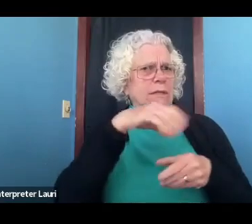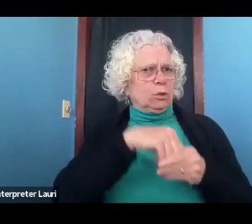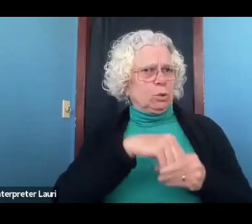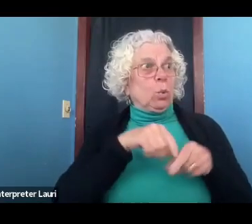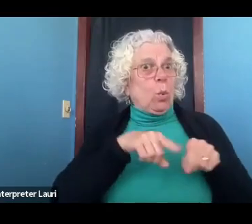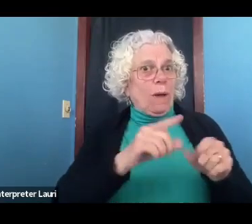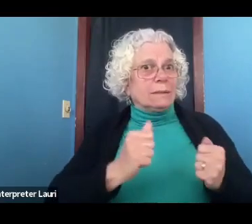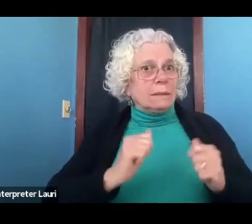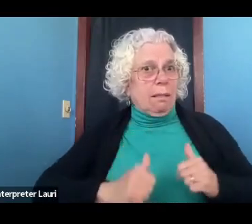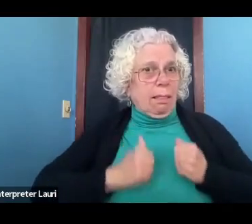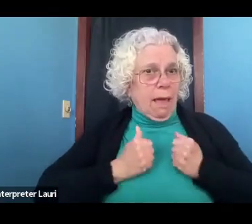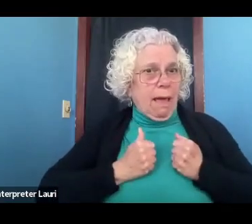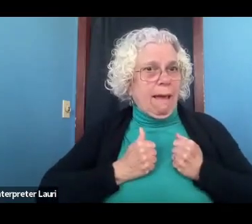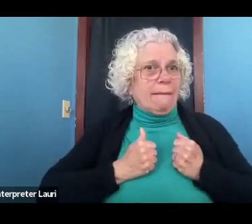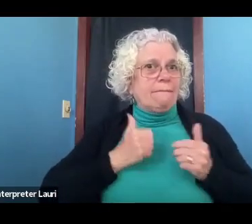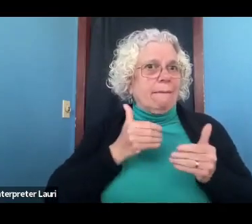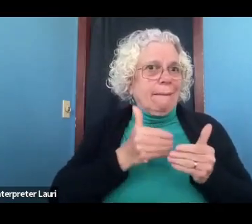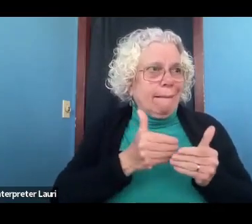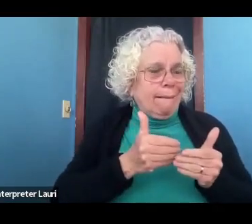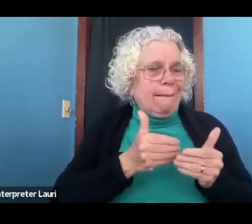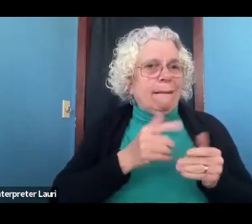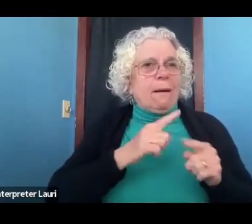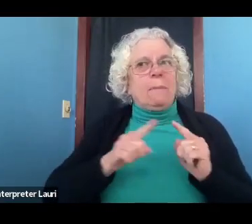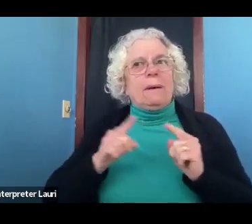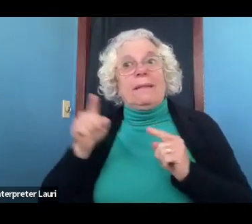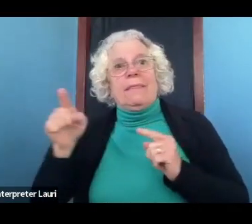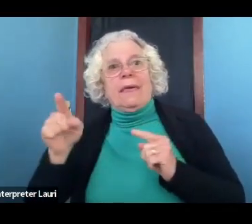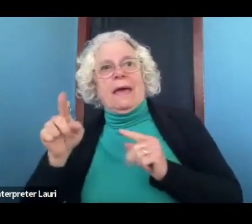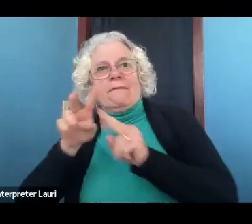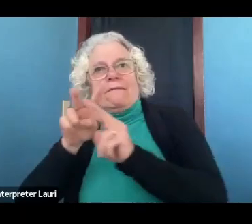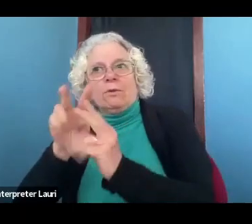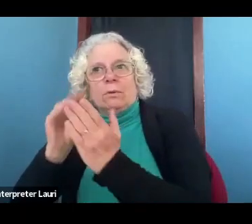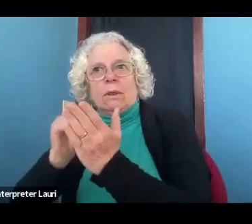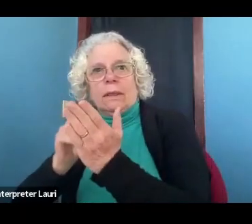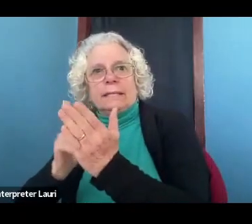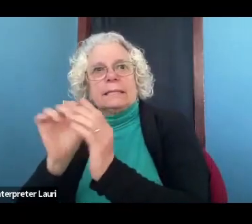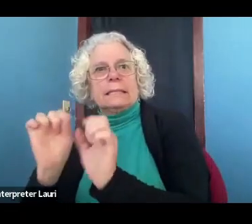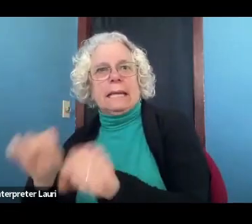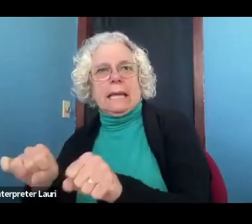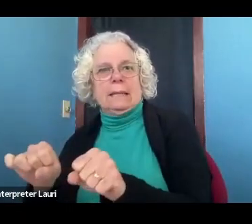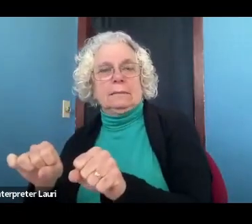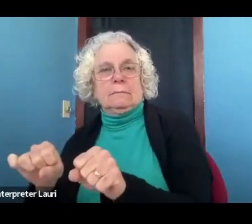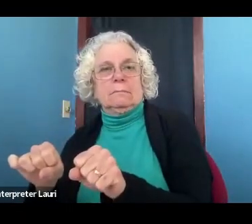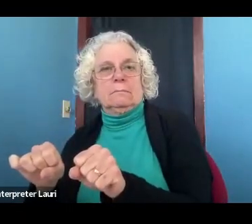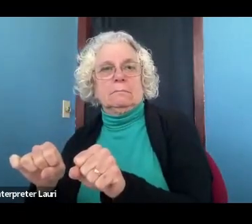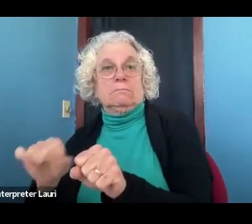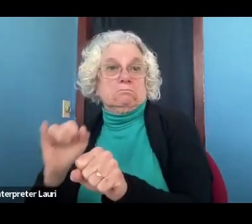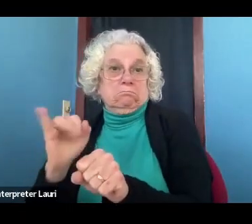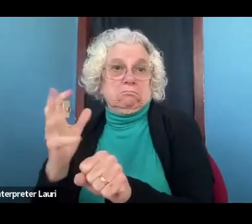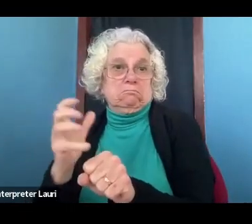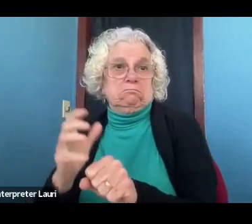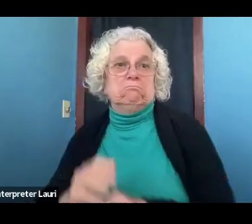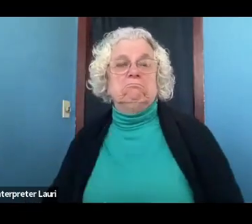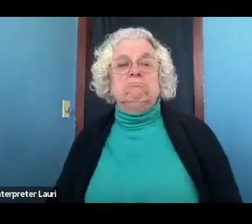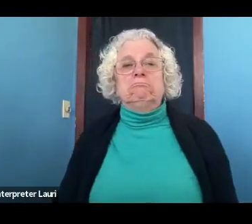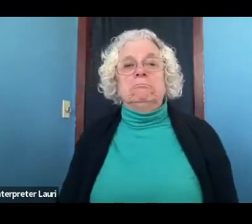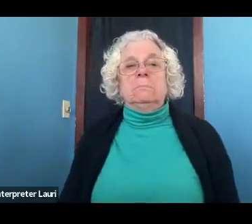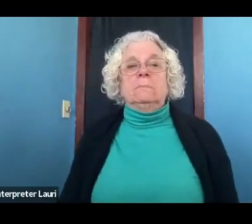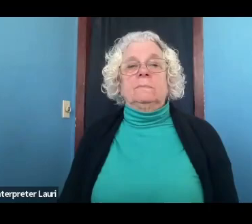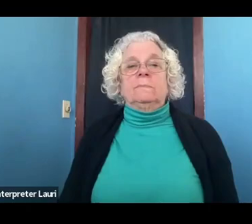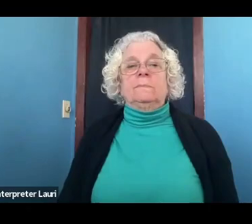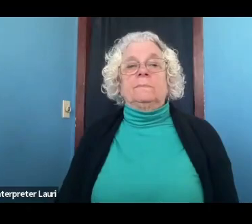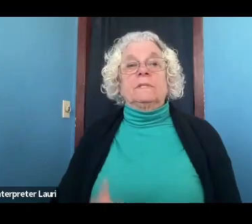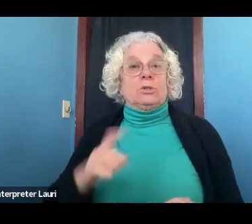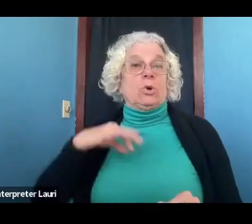directive, which has powers that will continue after your death. So it's a